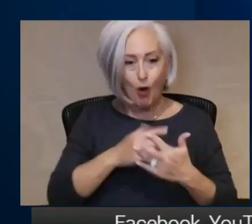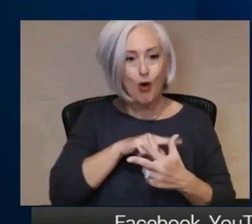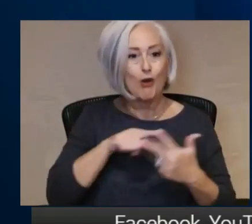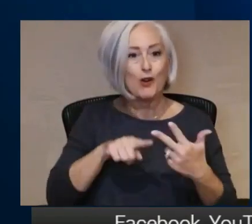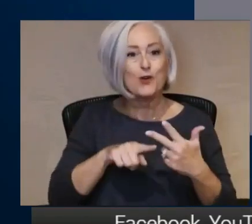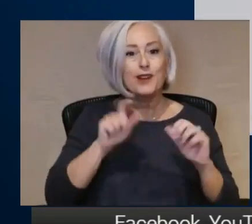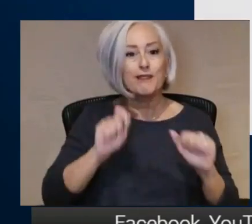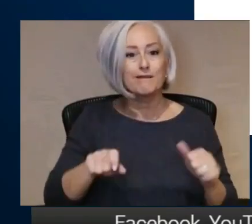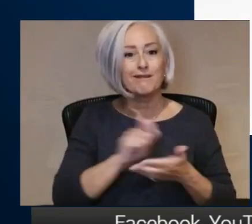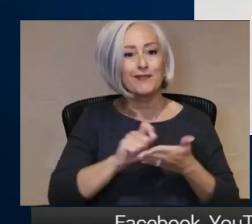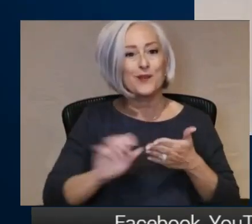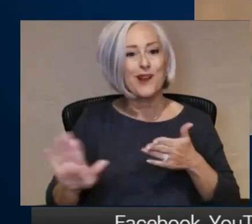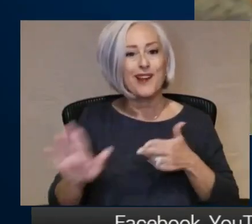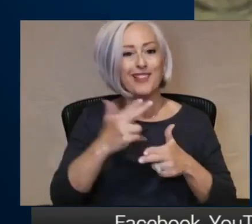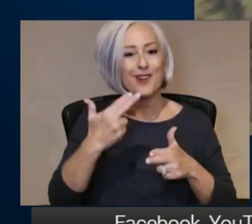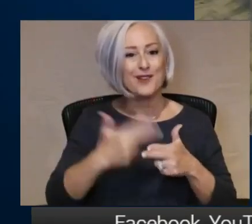it.